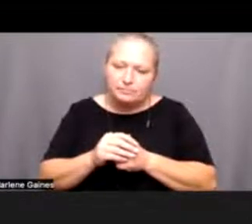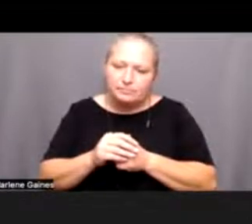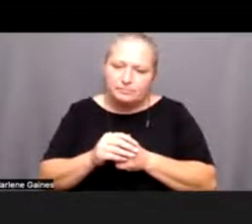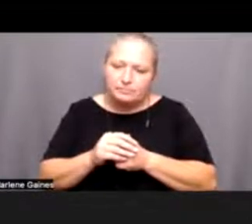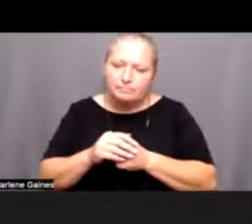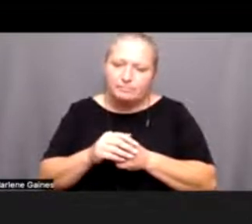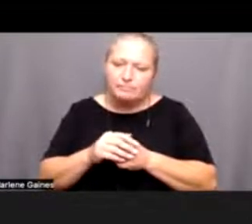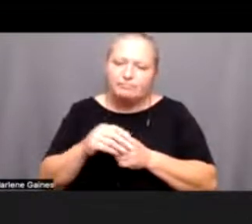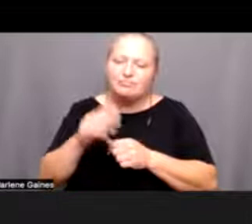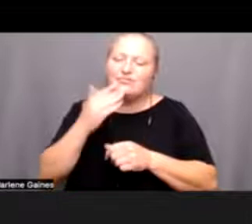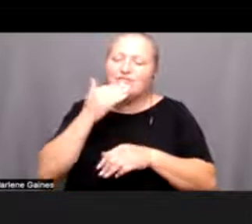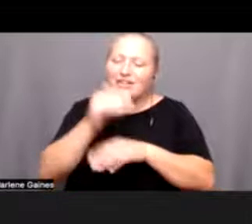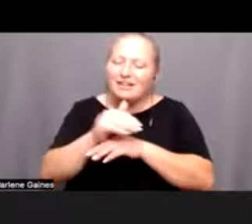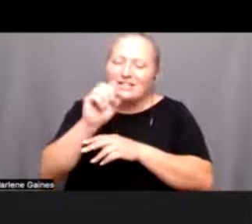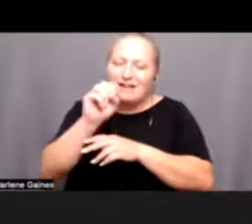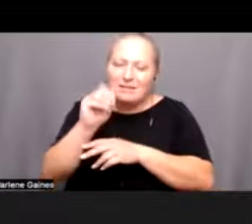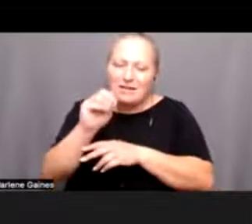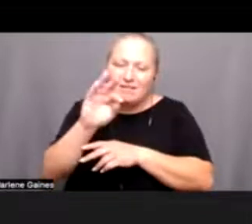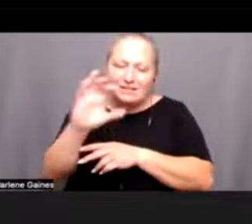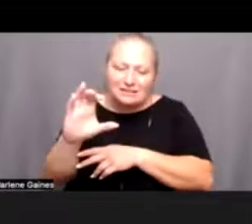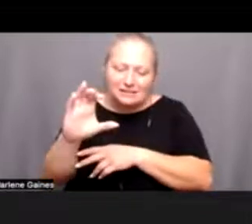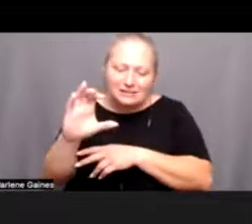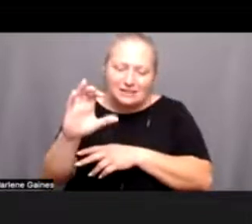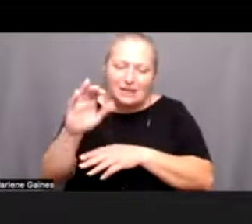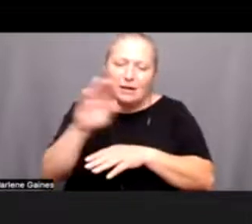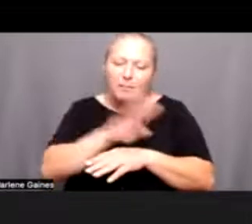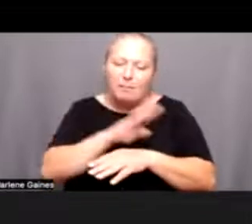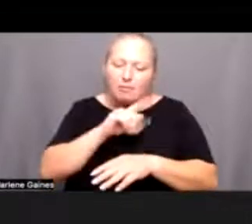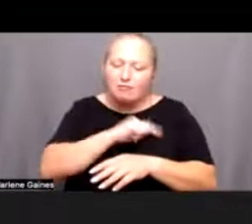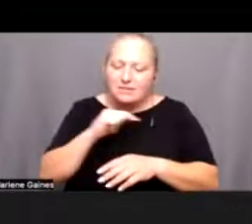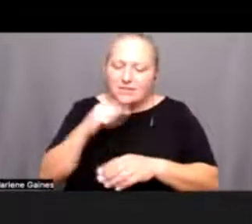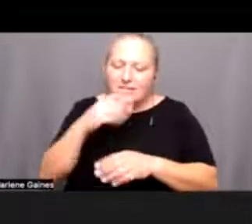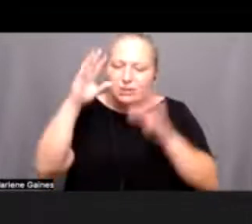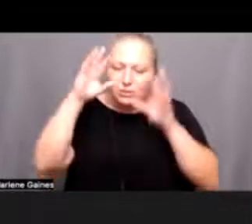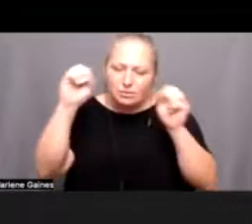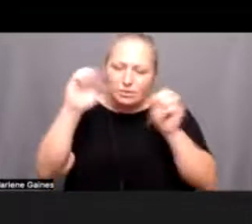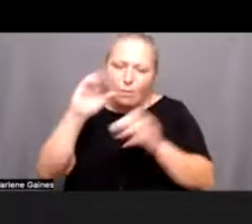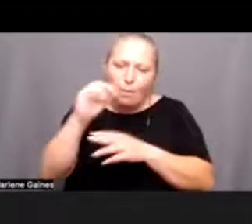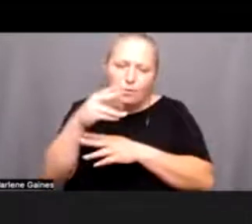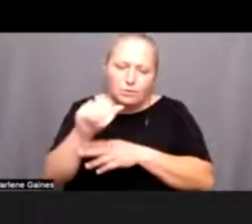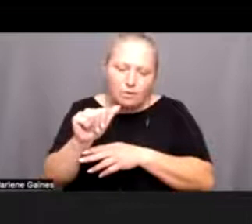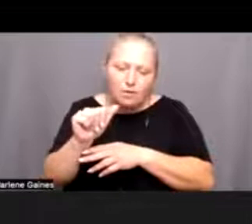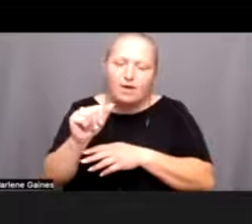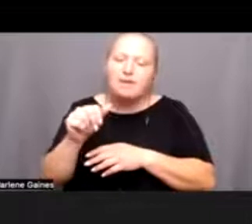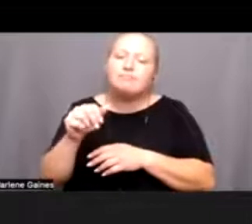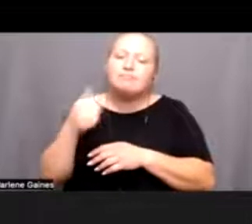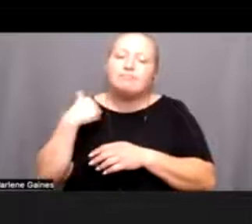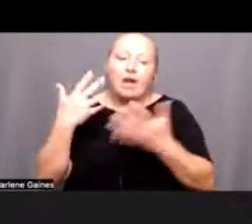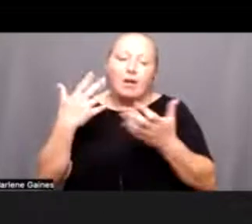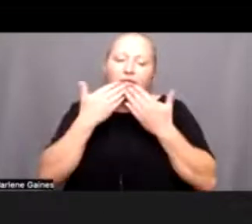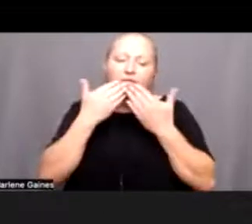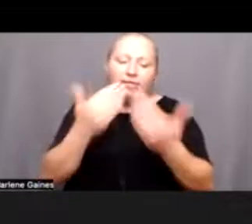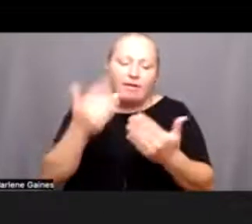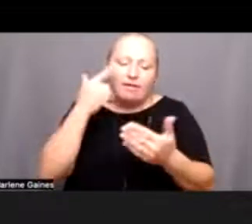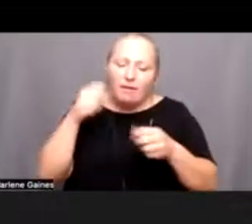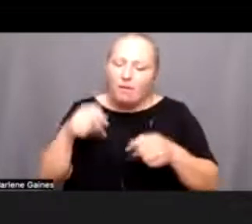Good evening, San Mateo-Foster City Board of Trustees and Superintendent Ochoa. I just want to thank you for